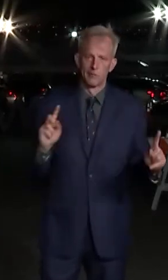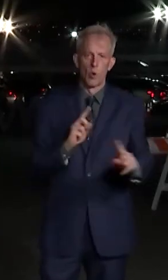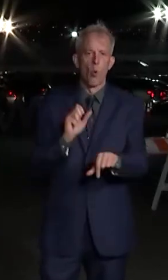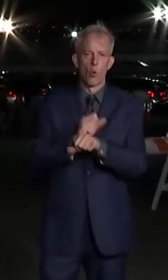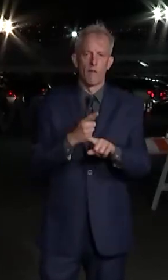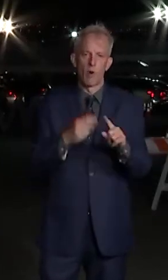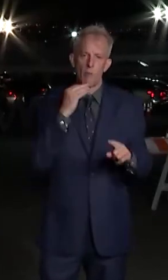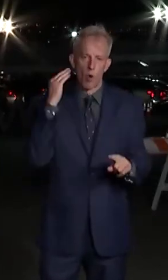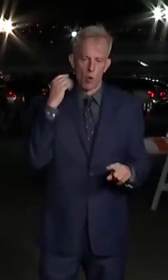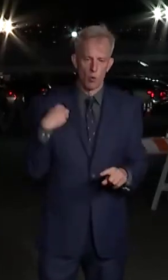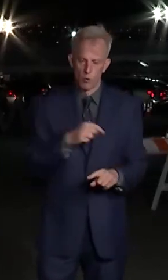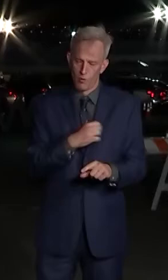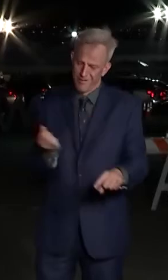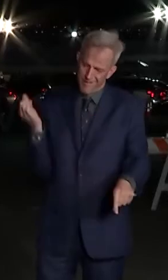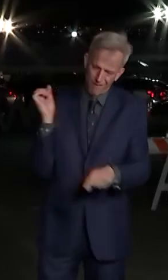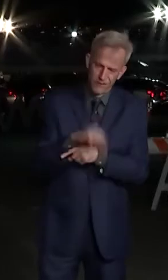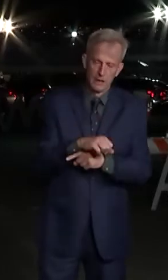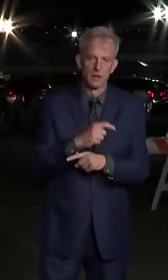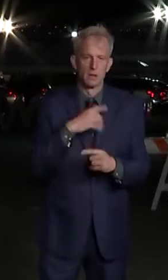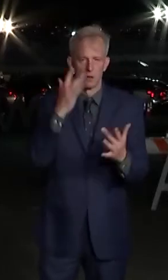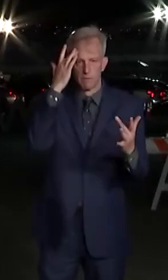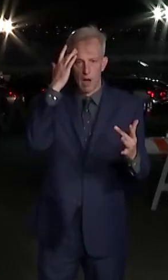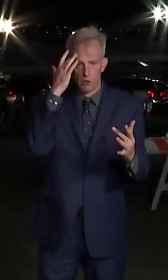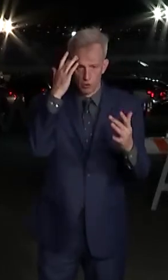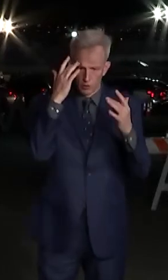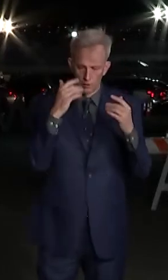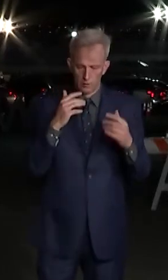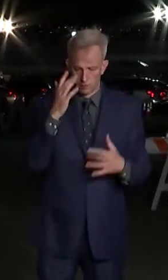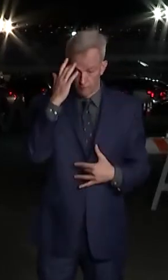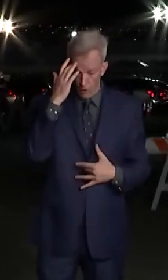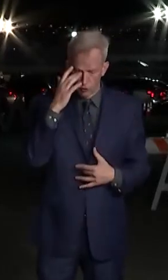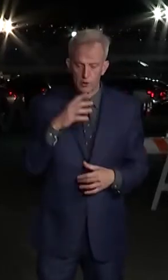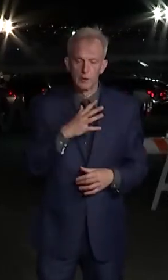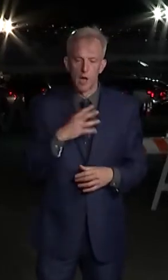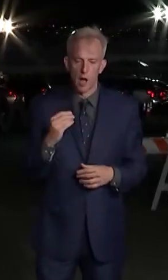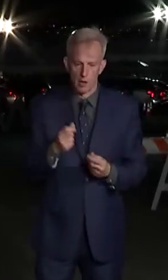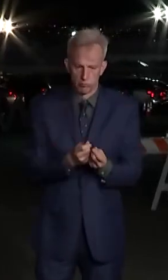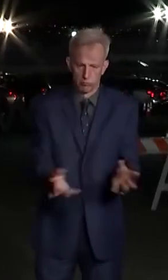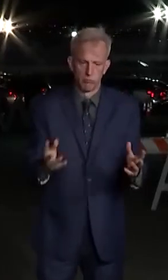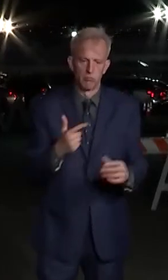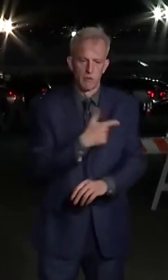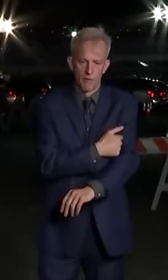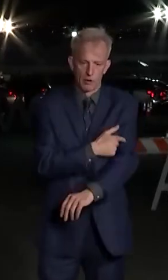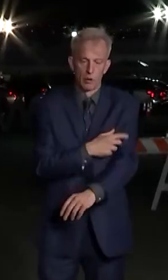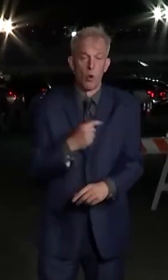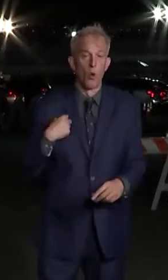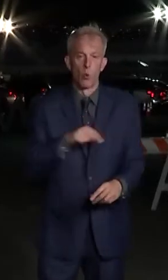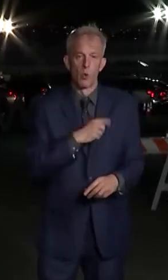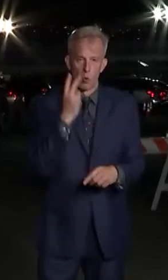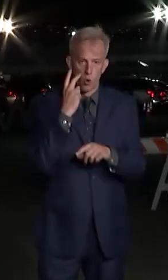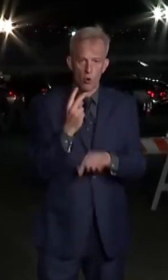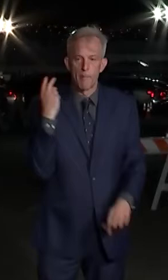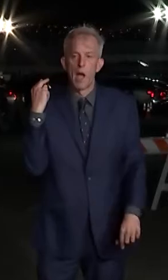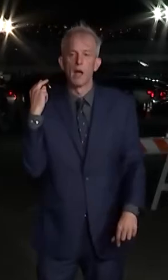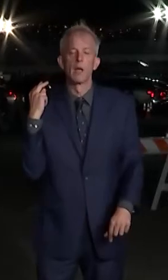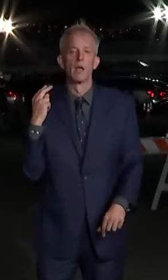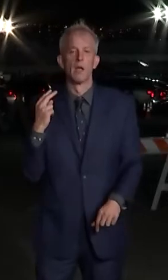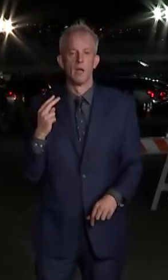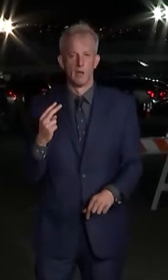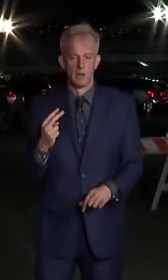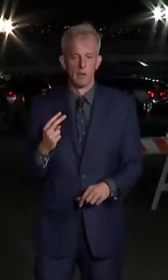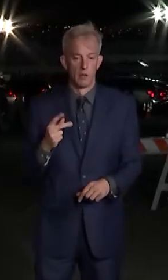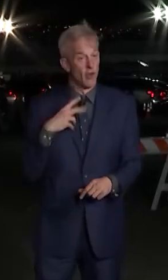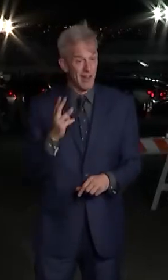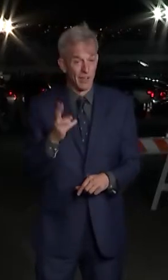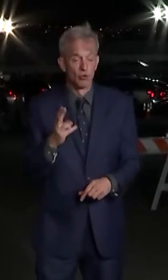defeat this virus and roll out this vaccine and see a day when we'll look back and our children and our children's children